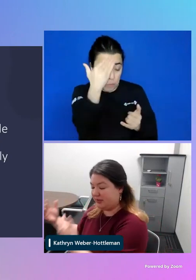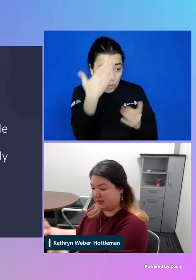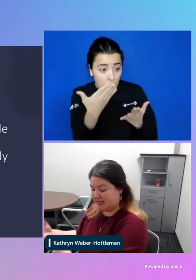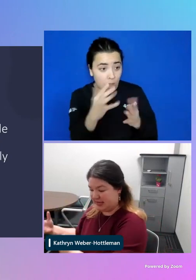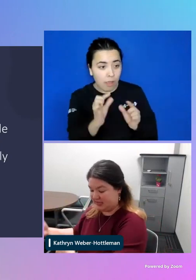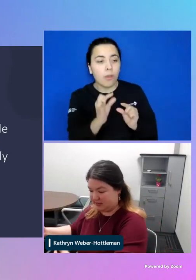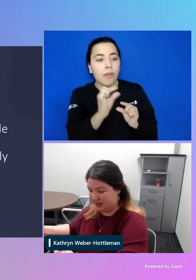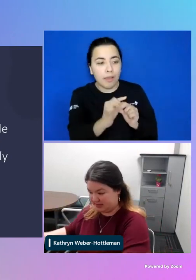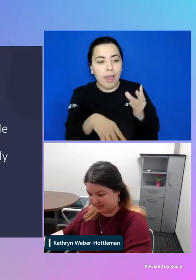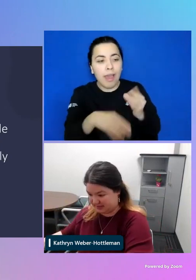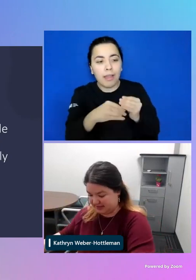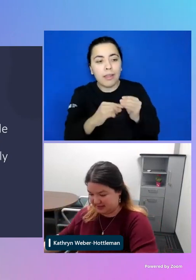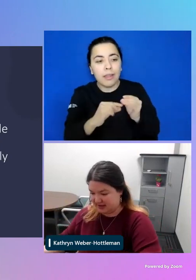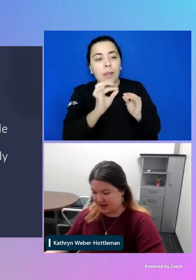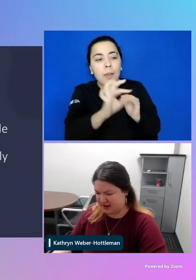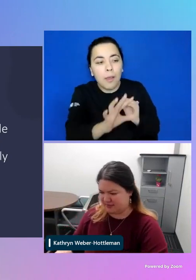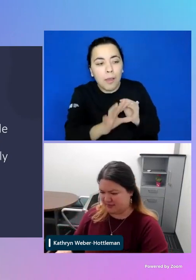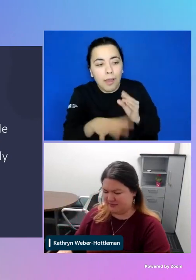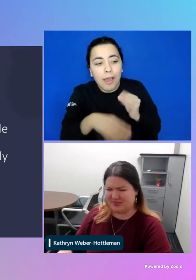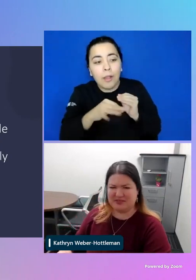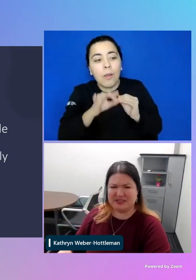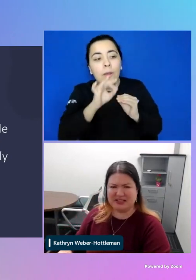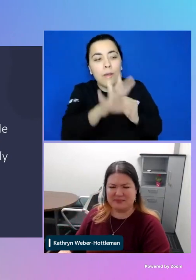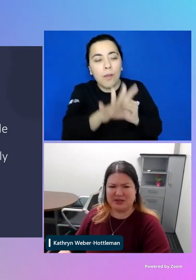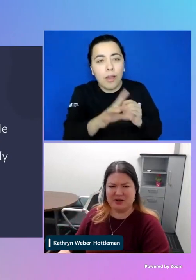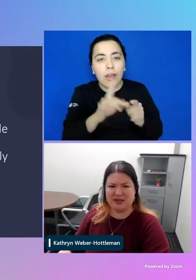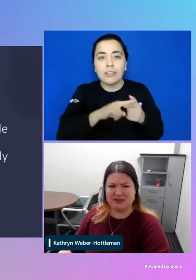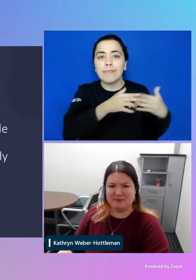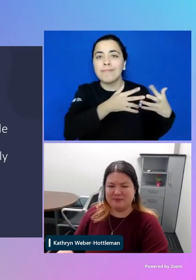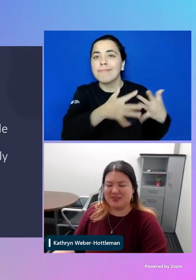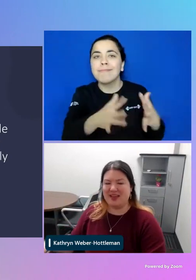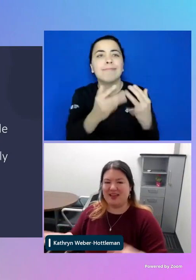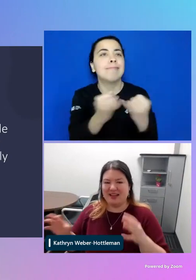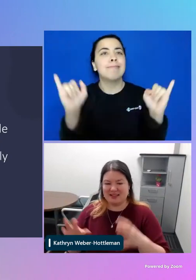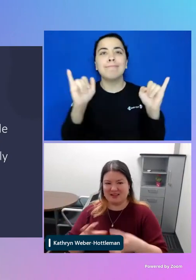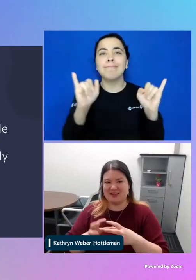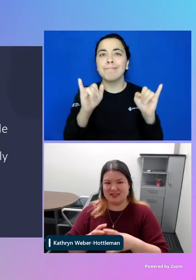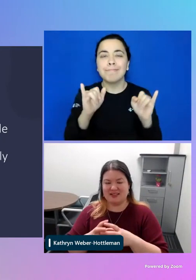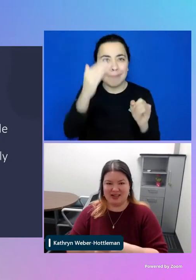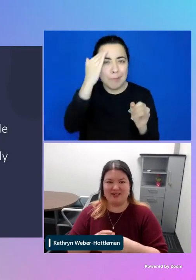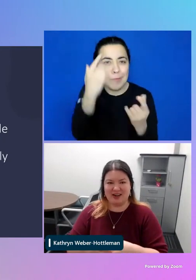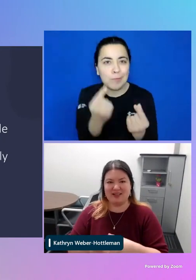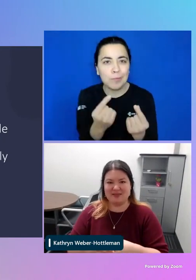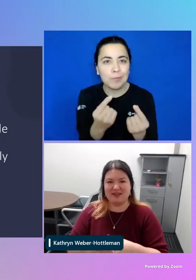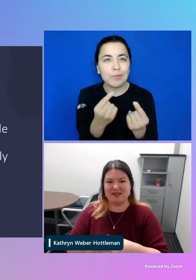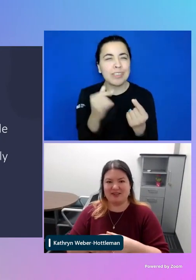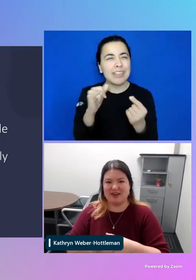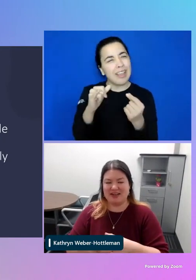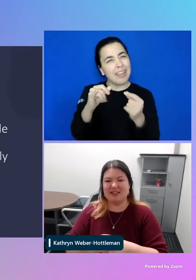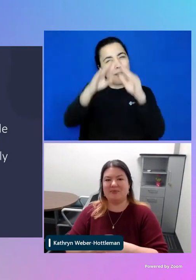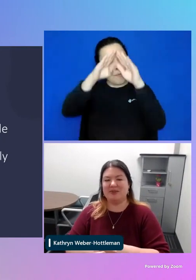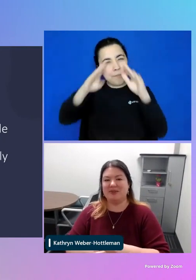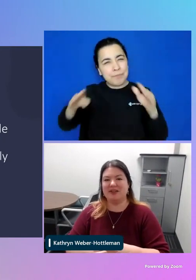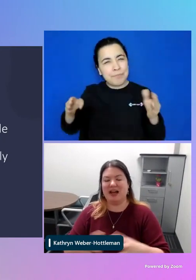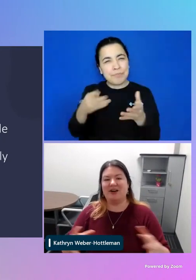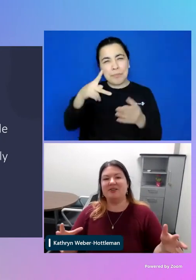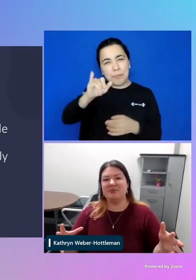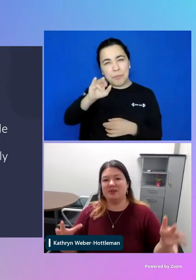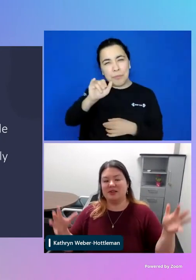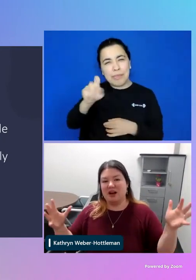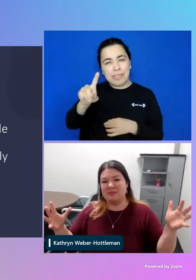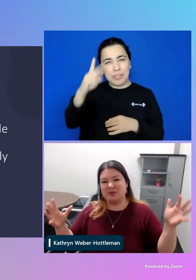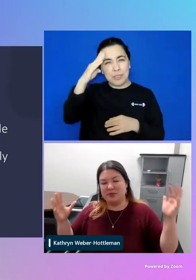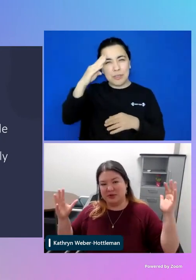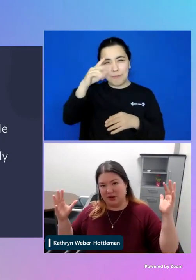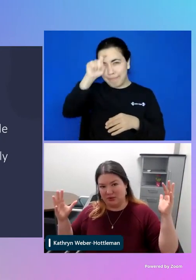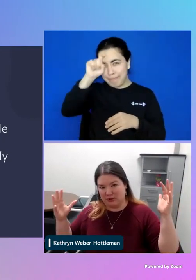point of complete independence? Think of it like a pyramid. It starts as a tiny rock in the middle, right? You build out, you